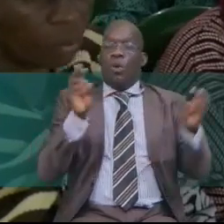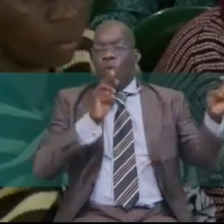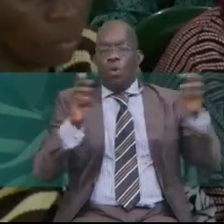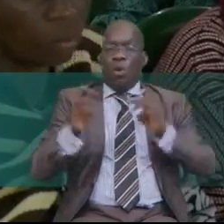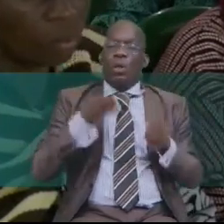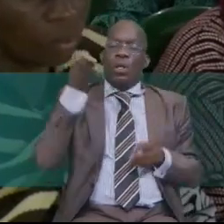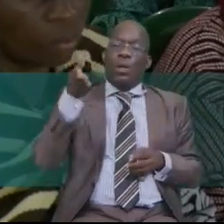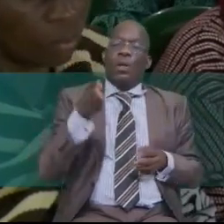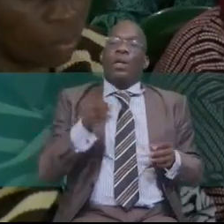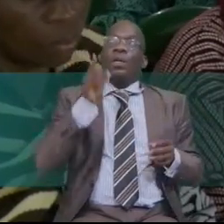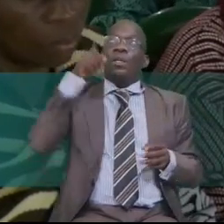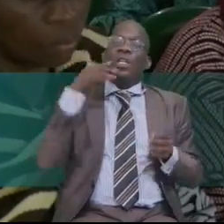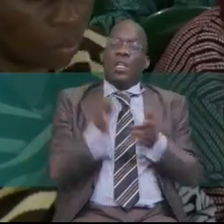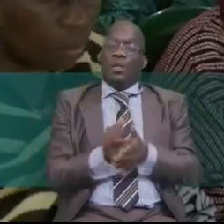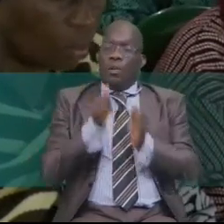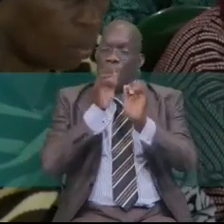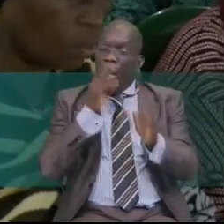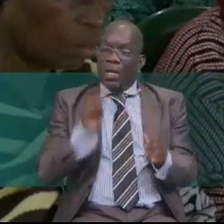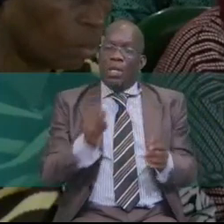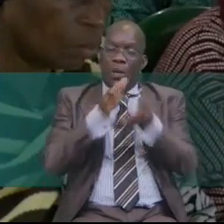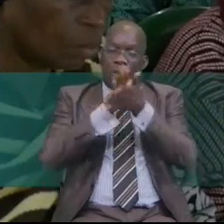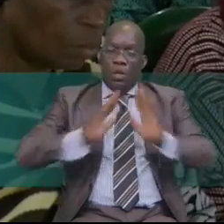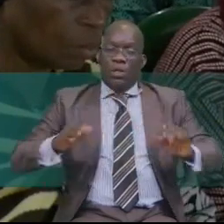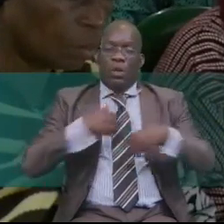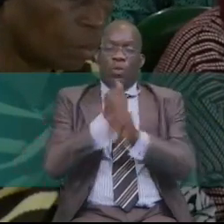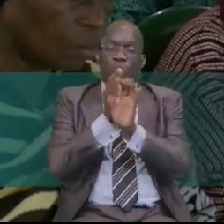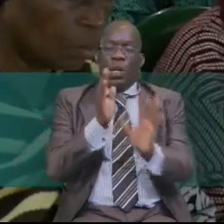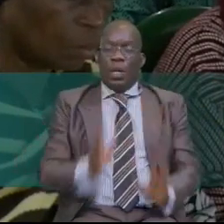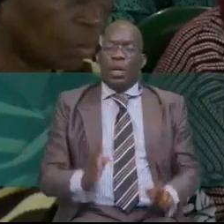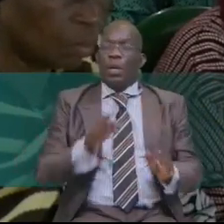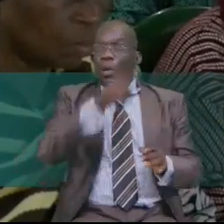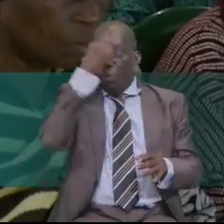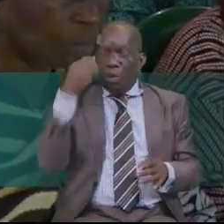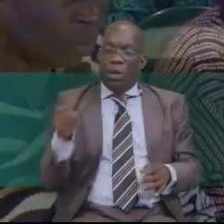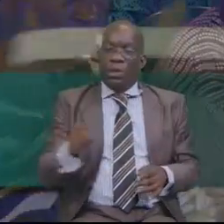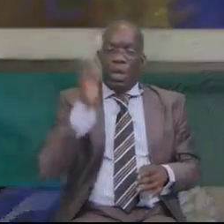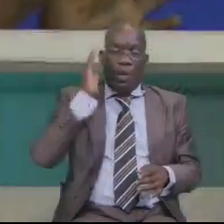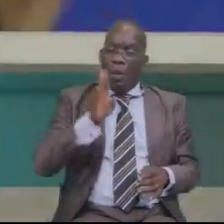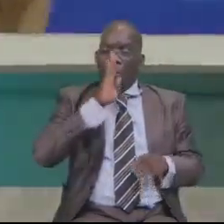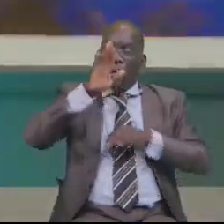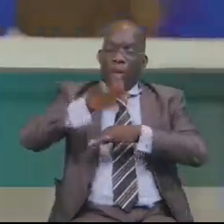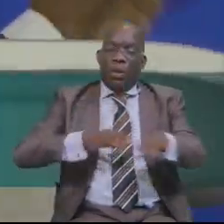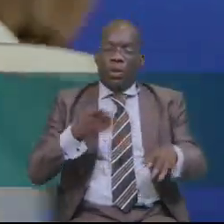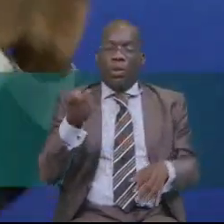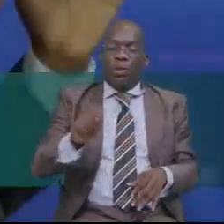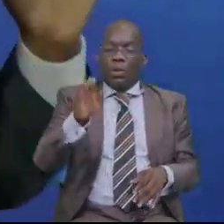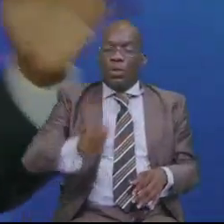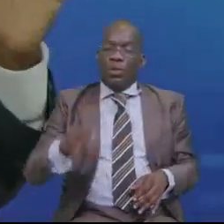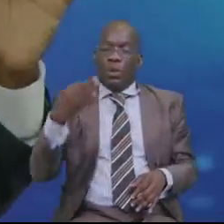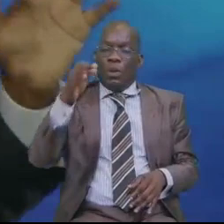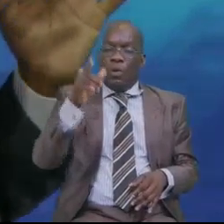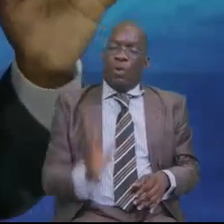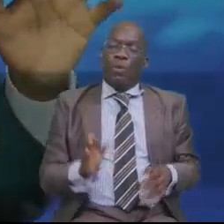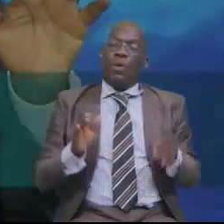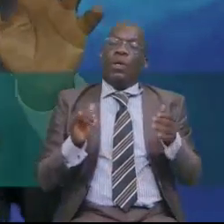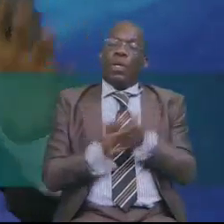the peacemakers, because they shall be called the children of God. That is the